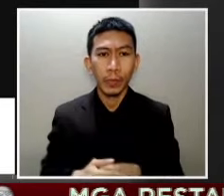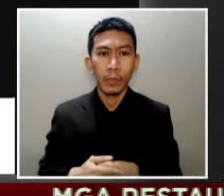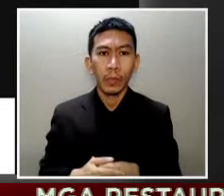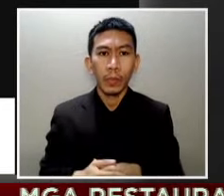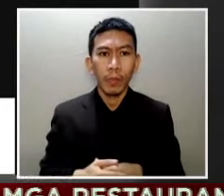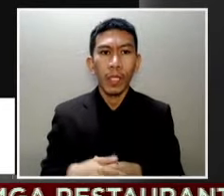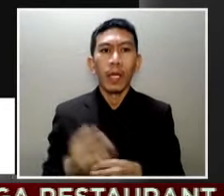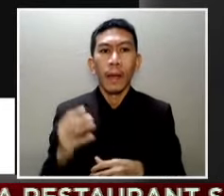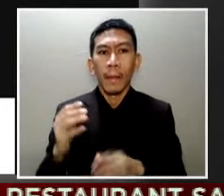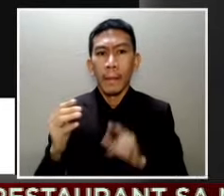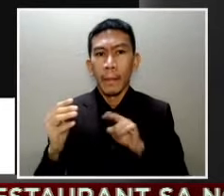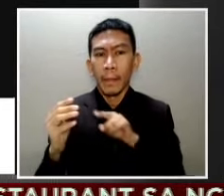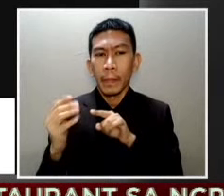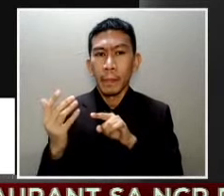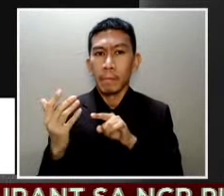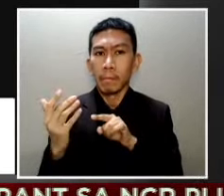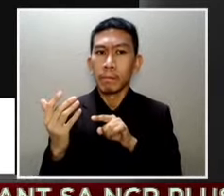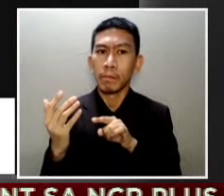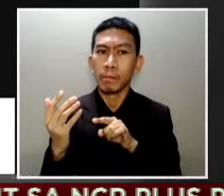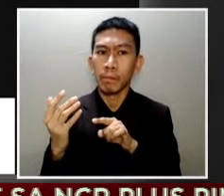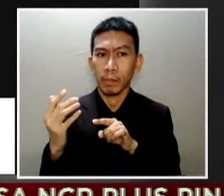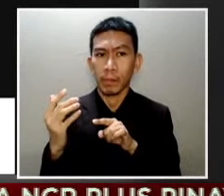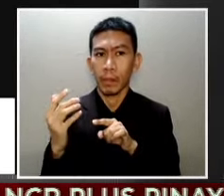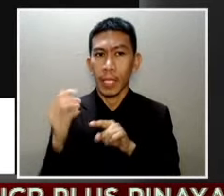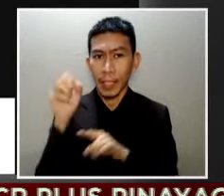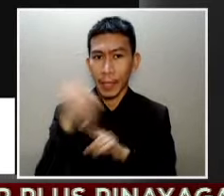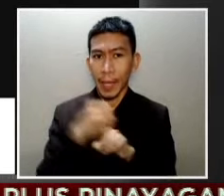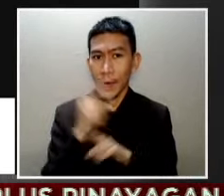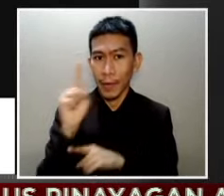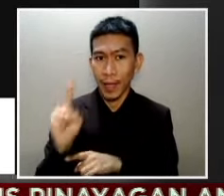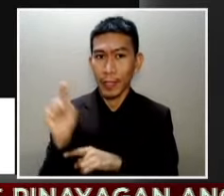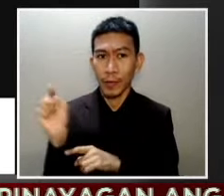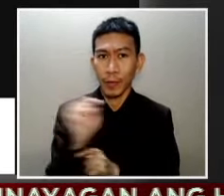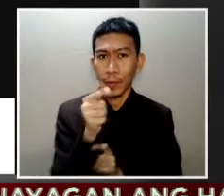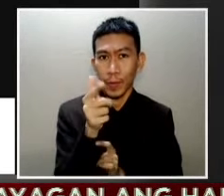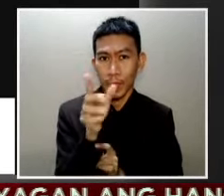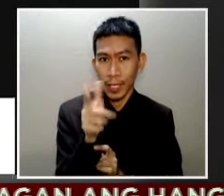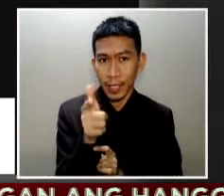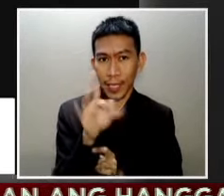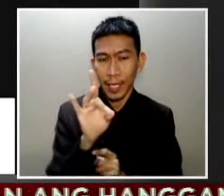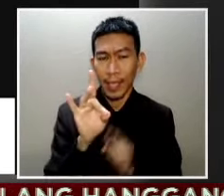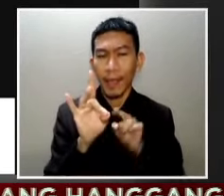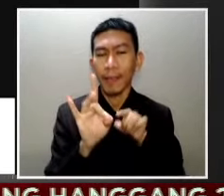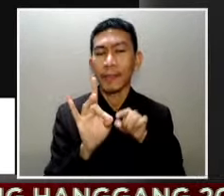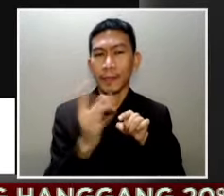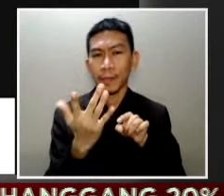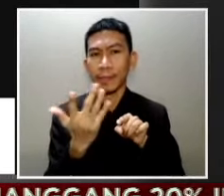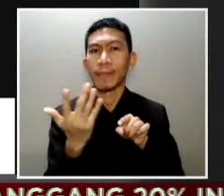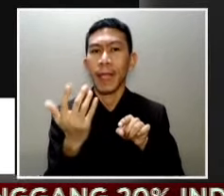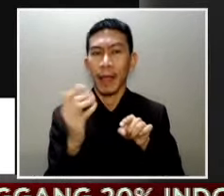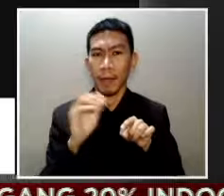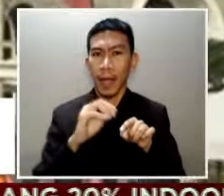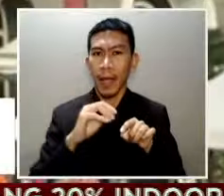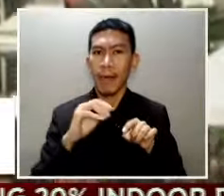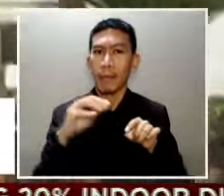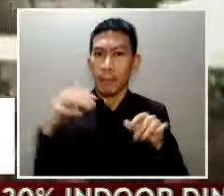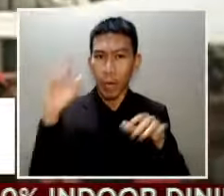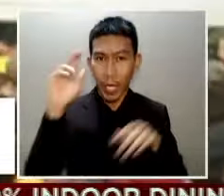political party coalitions Sa September 1 to 28 ang pagsasagawa ng political conventions